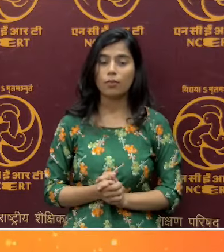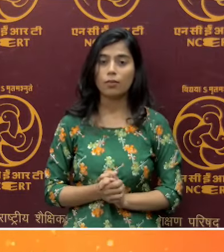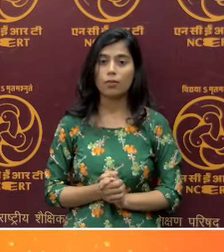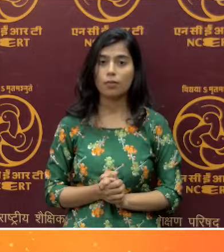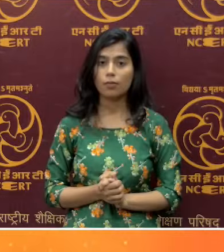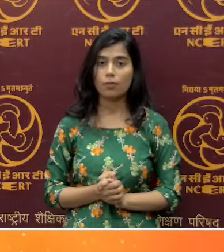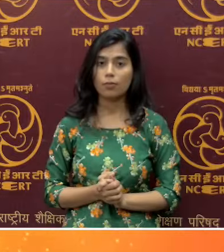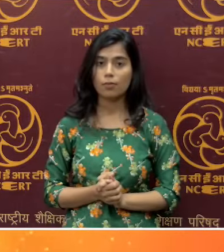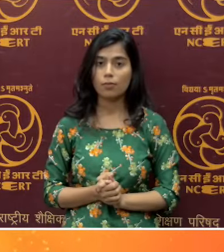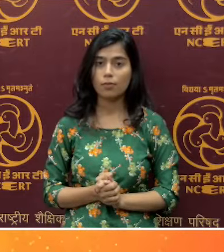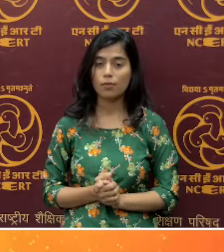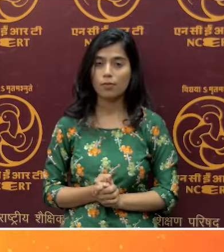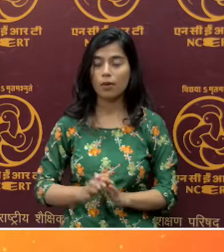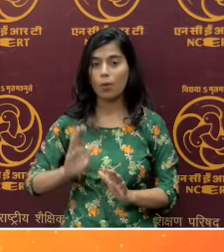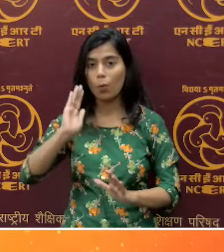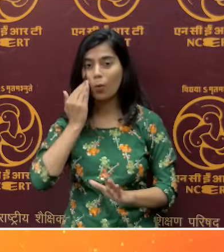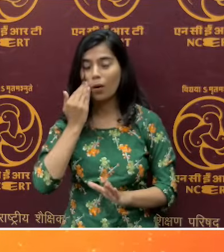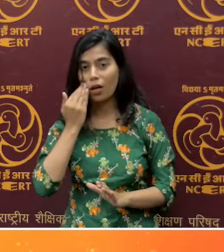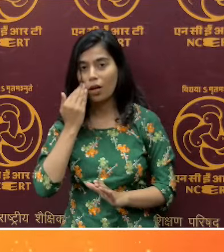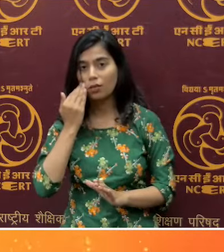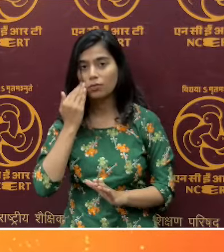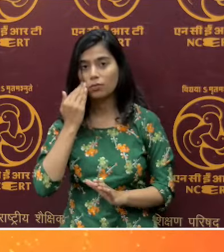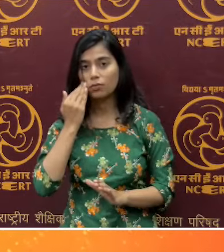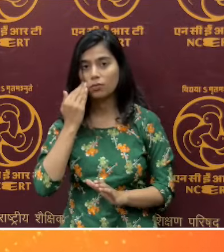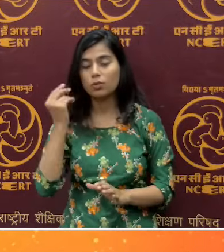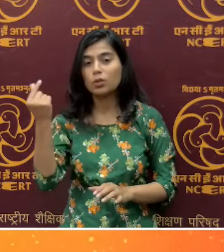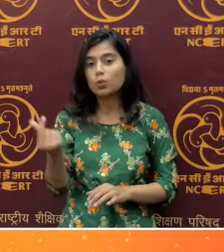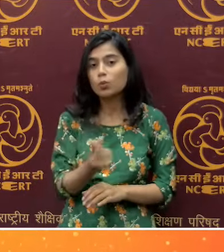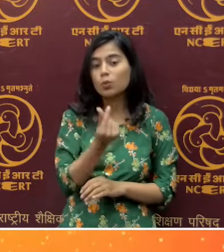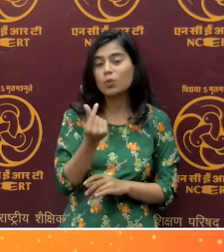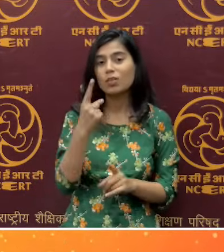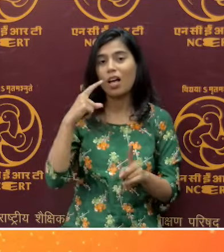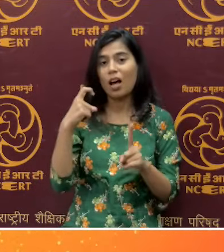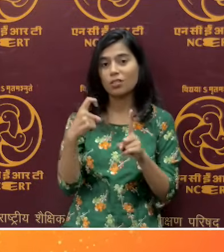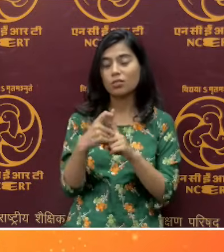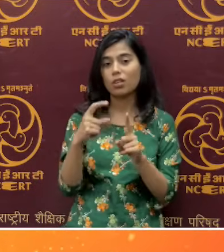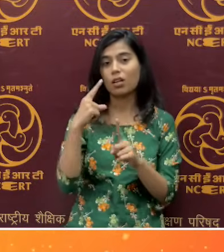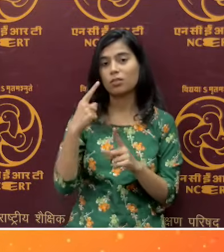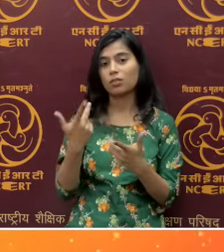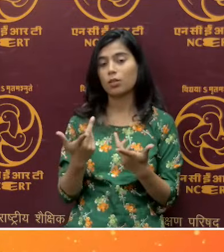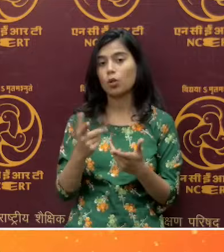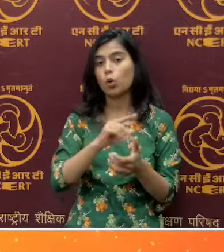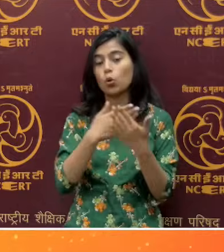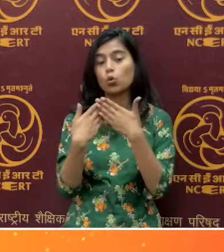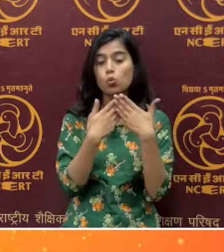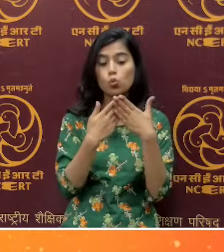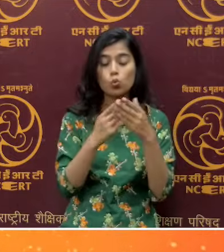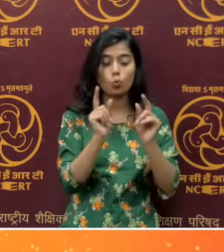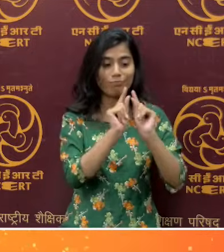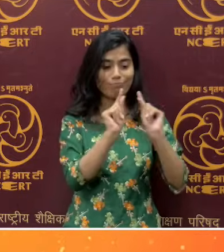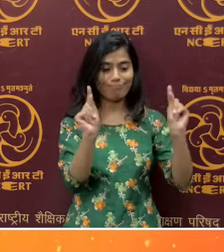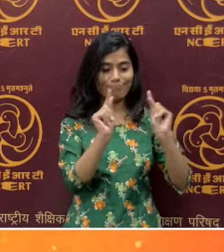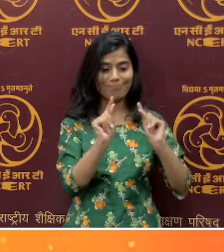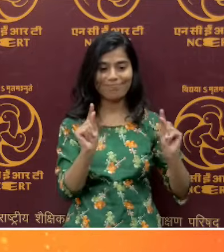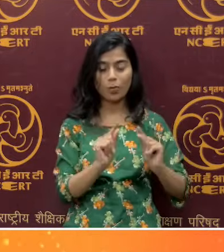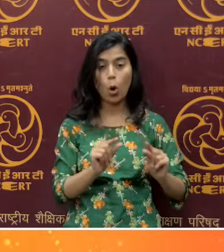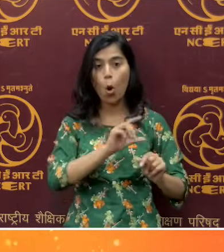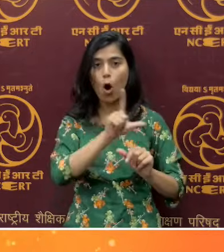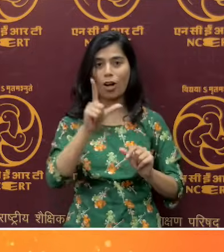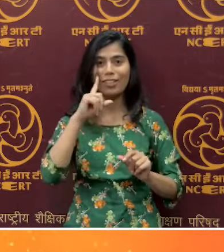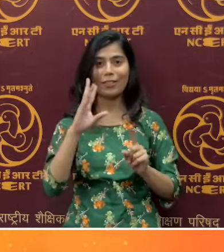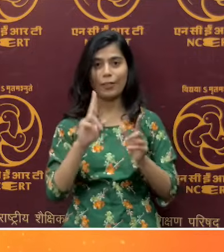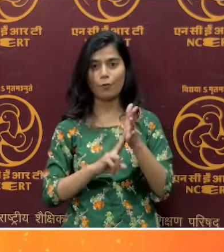So this when I use as a school UDIS ID, the school information is appear here. When I accept the